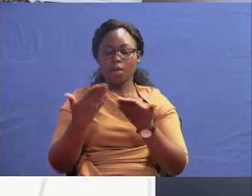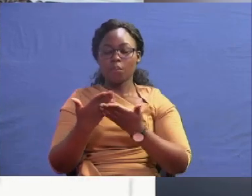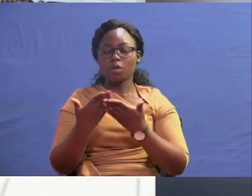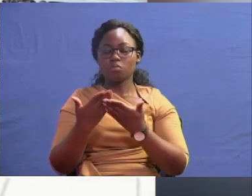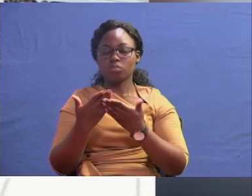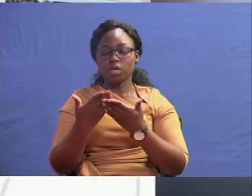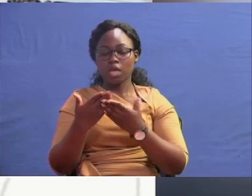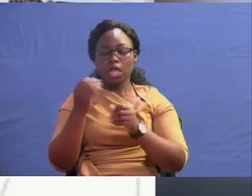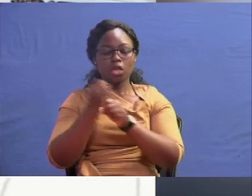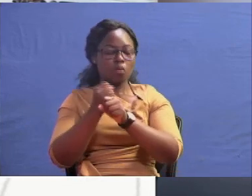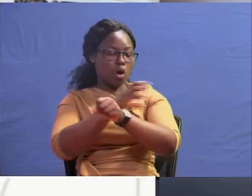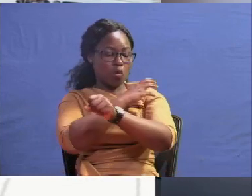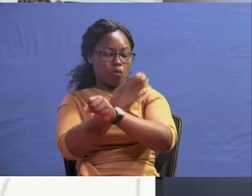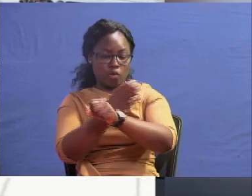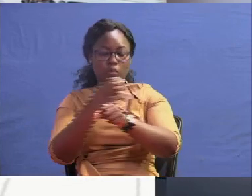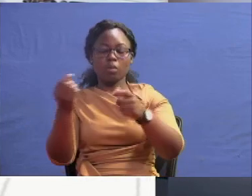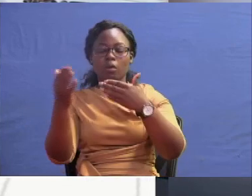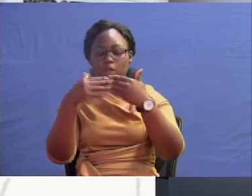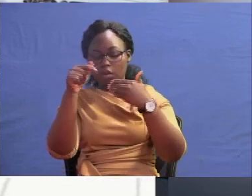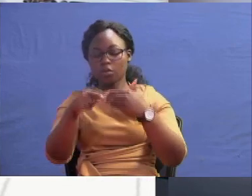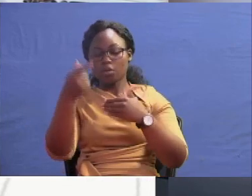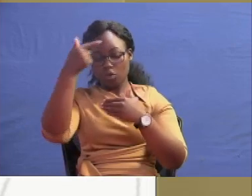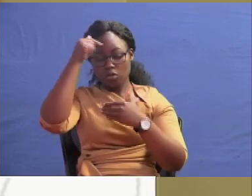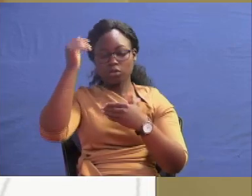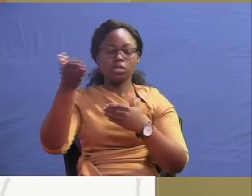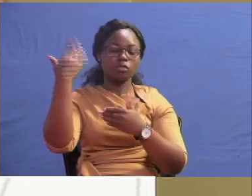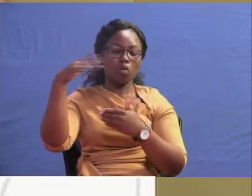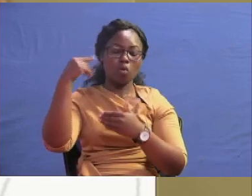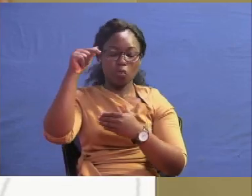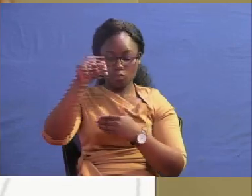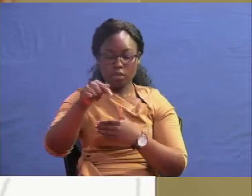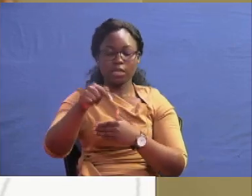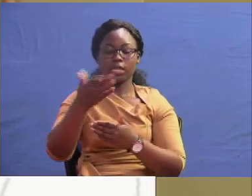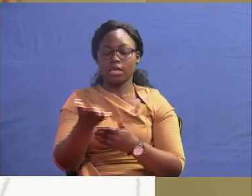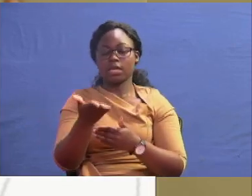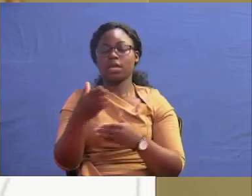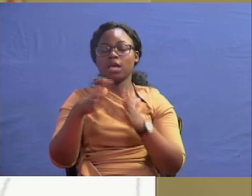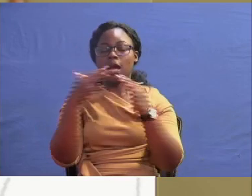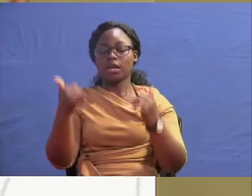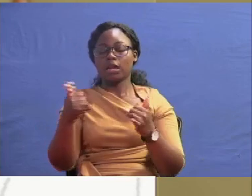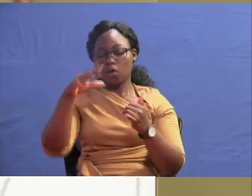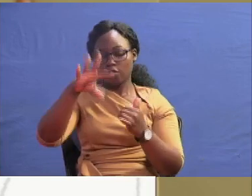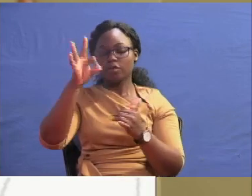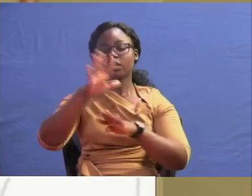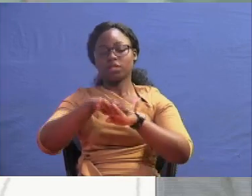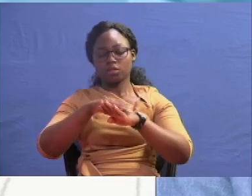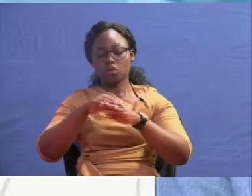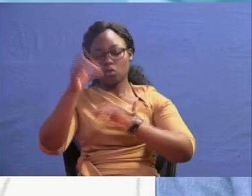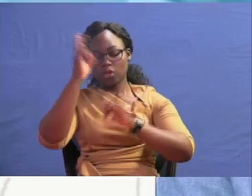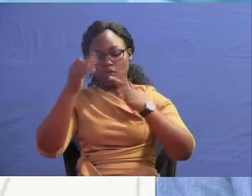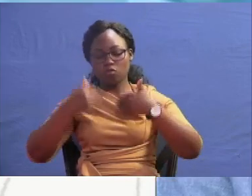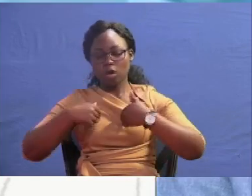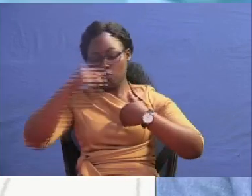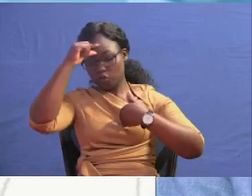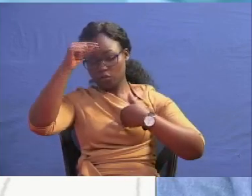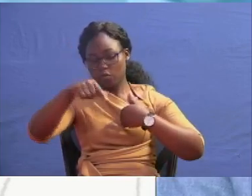power more than this regime, because he has been there longer. Yeah. So I would find it more prudent when we have this government working